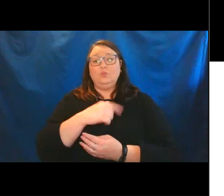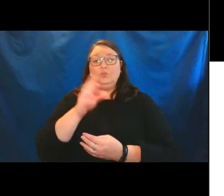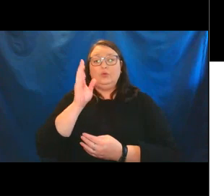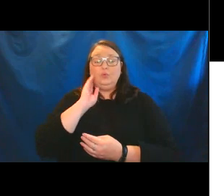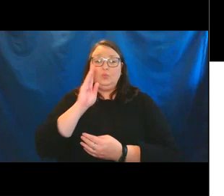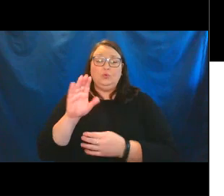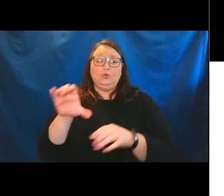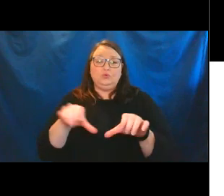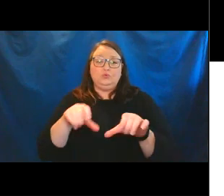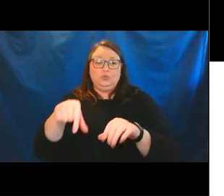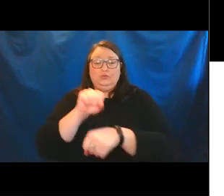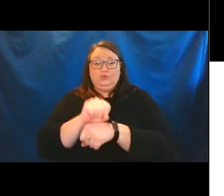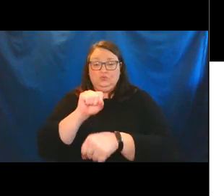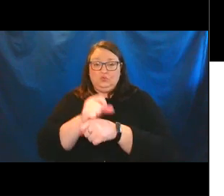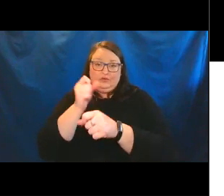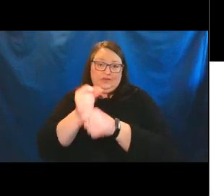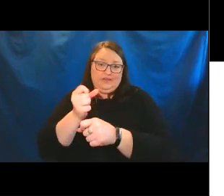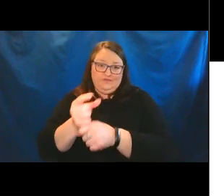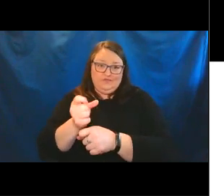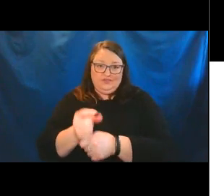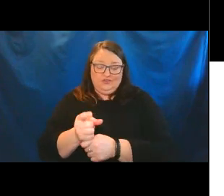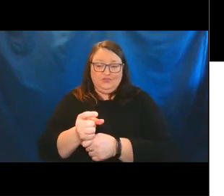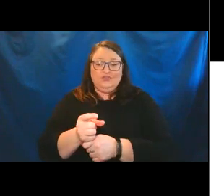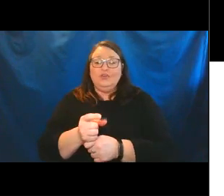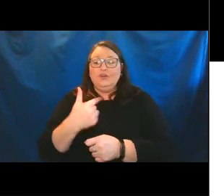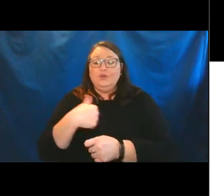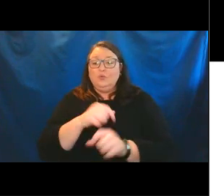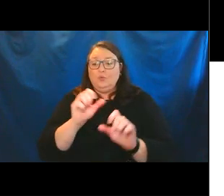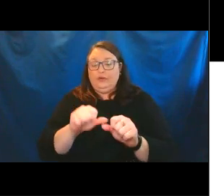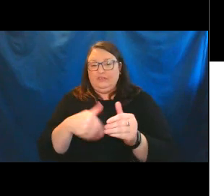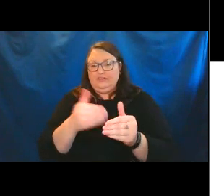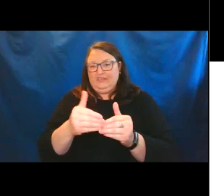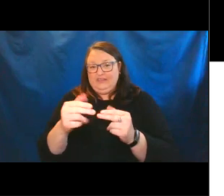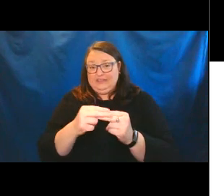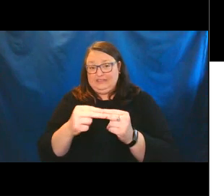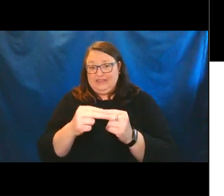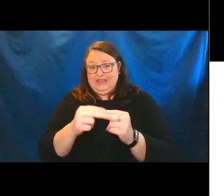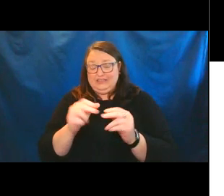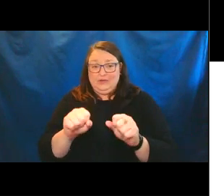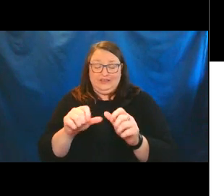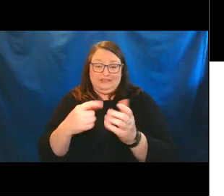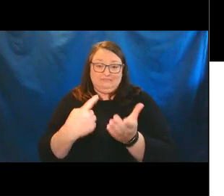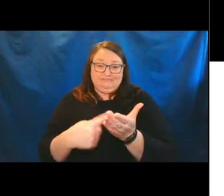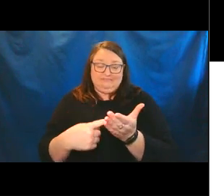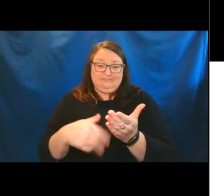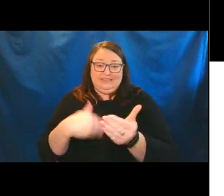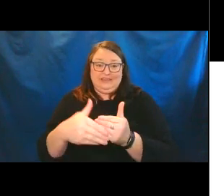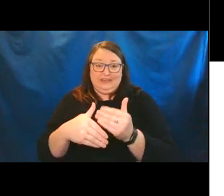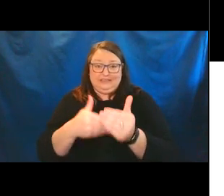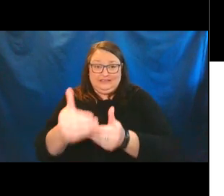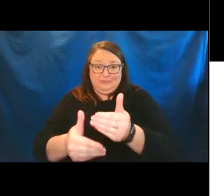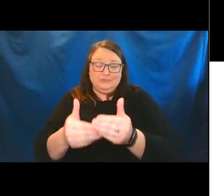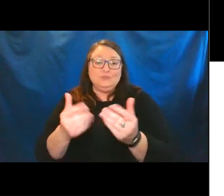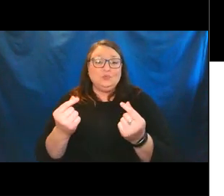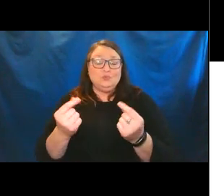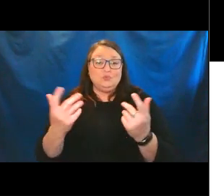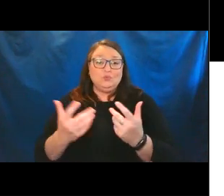this work every year. And we can go to next slide so I can go over some of the next steps. So we are going to